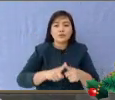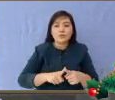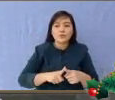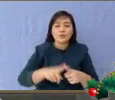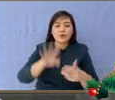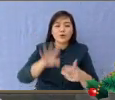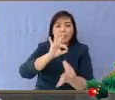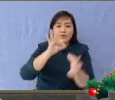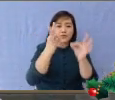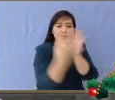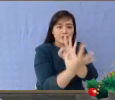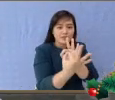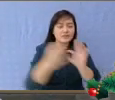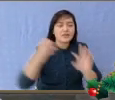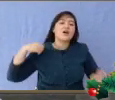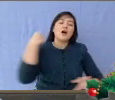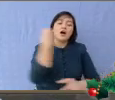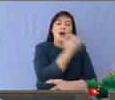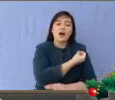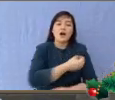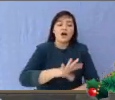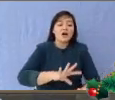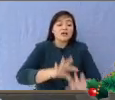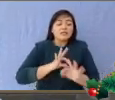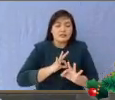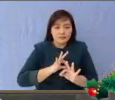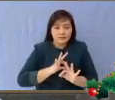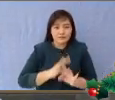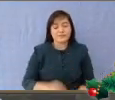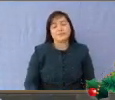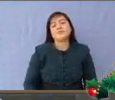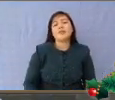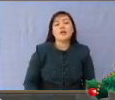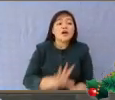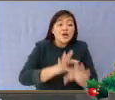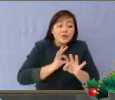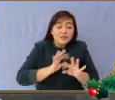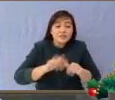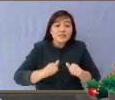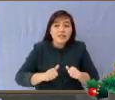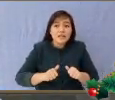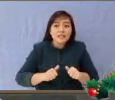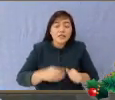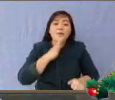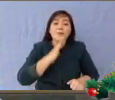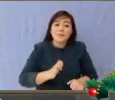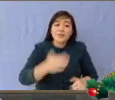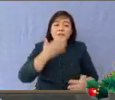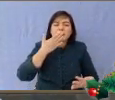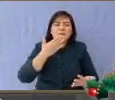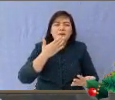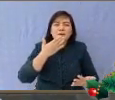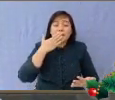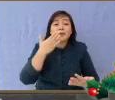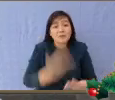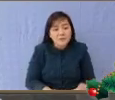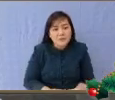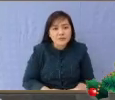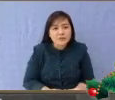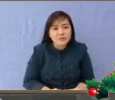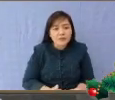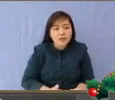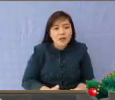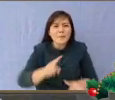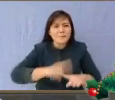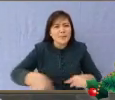Fears can be healthy or exaggerated, and sometimes